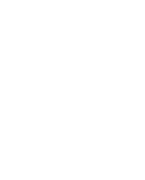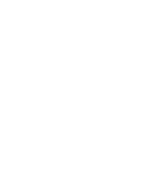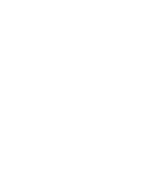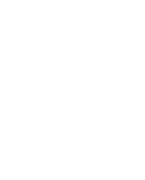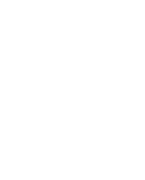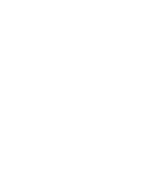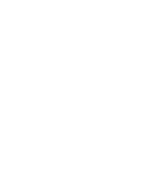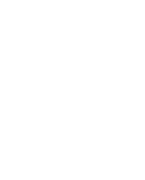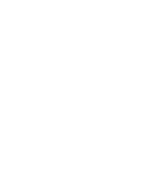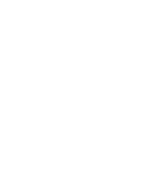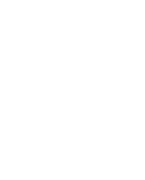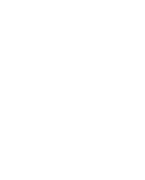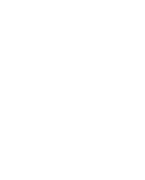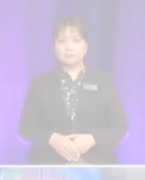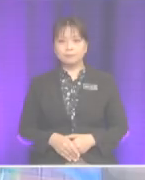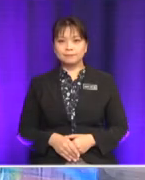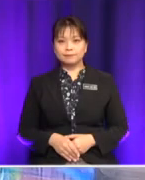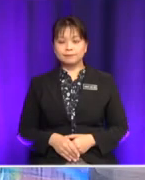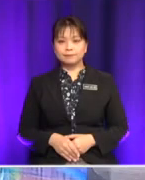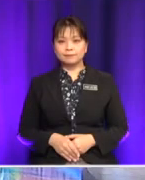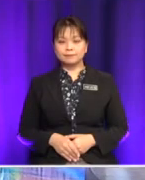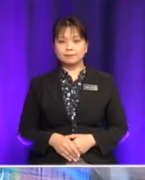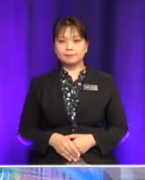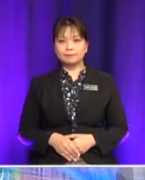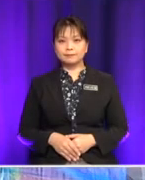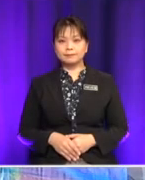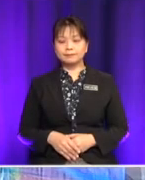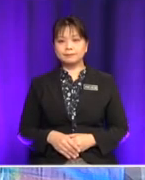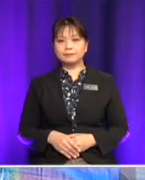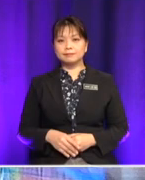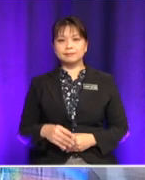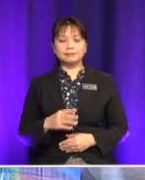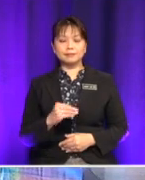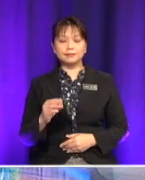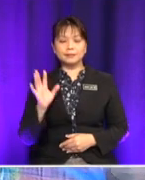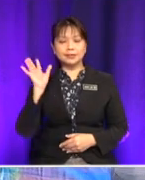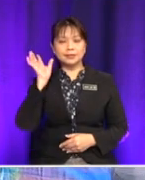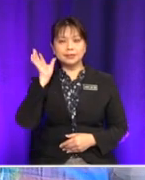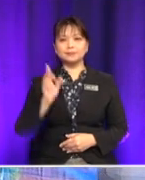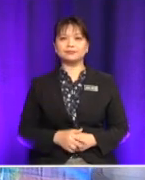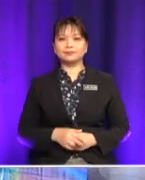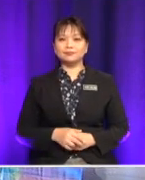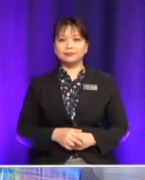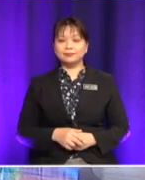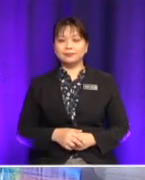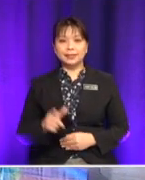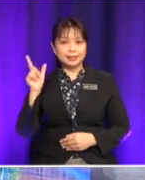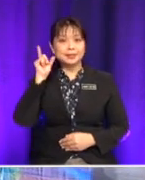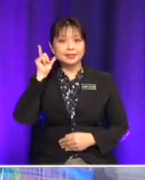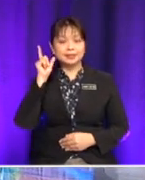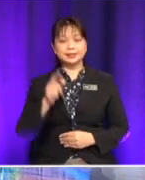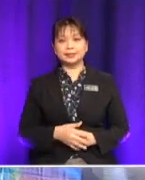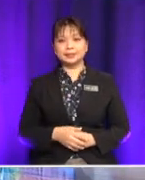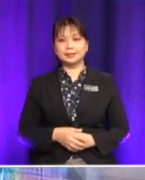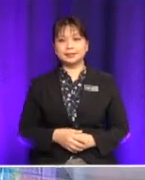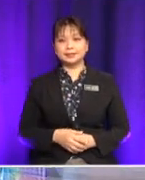TV KPM. And I don't want to miss a thing. And there you go.